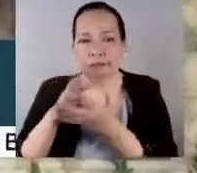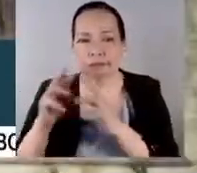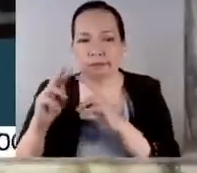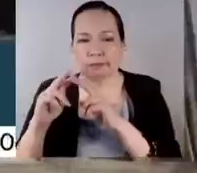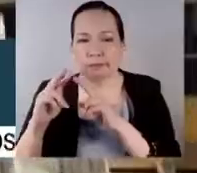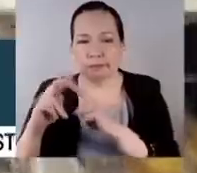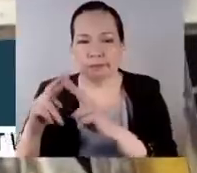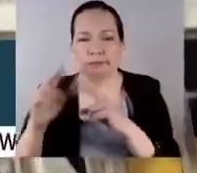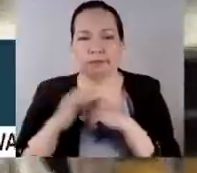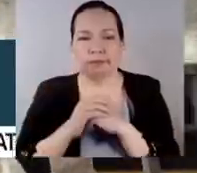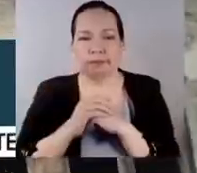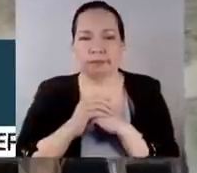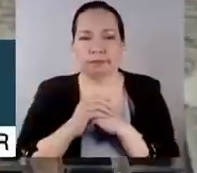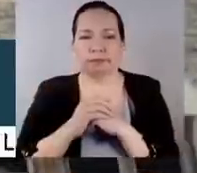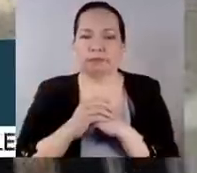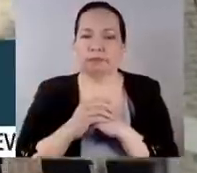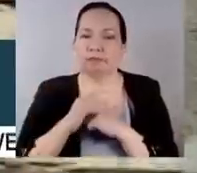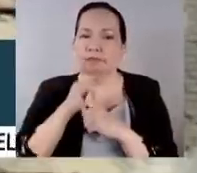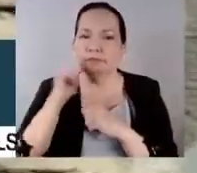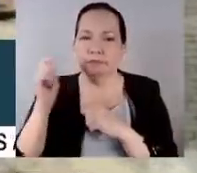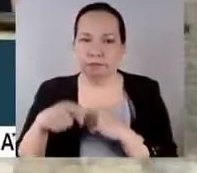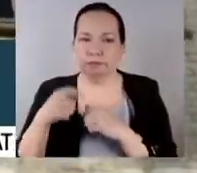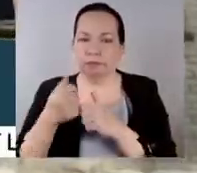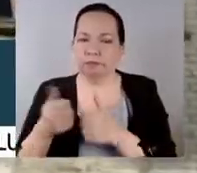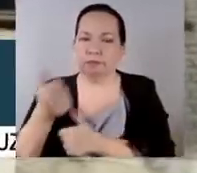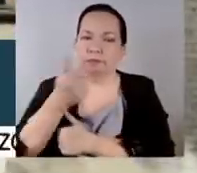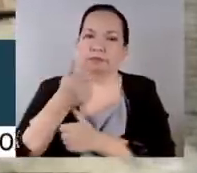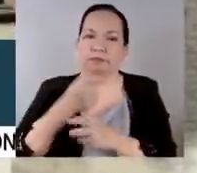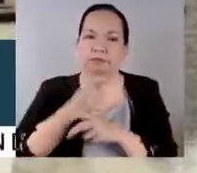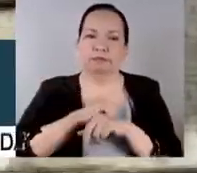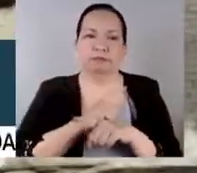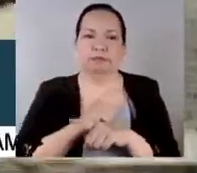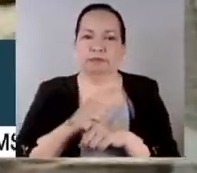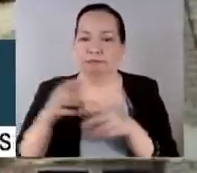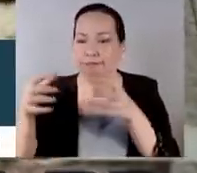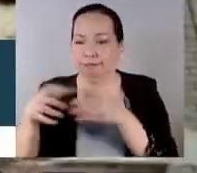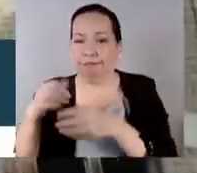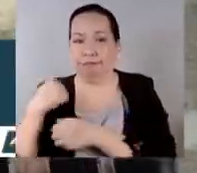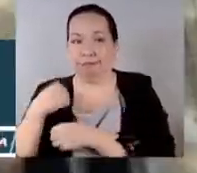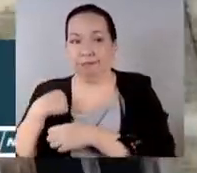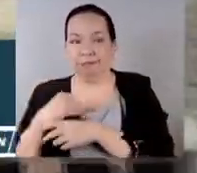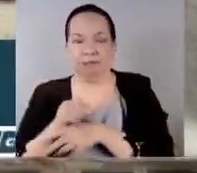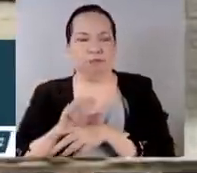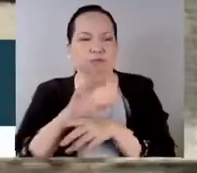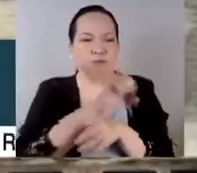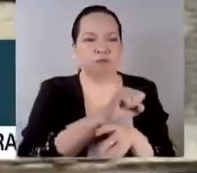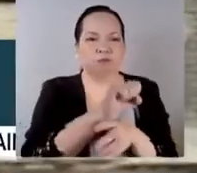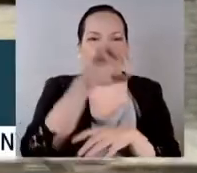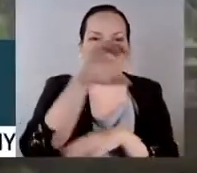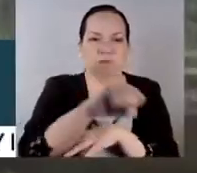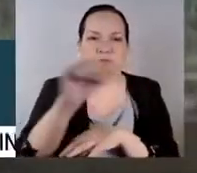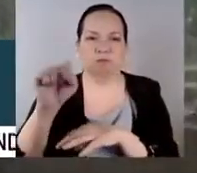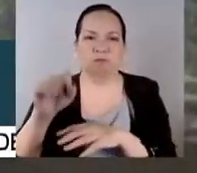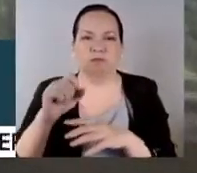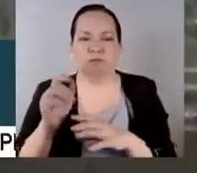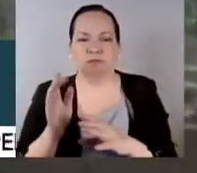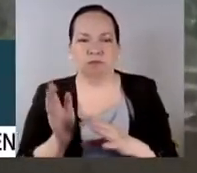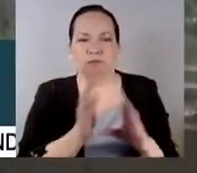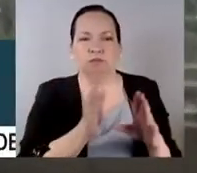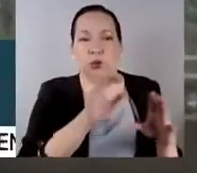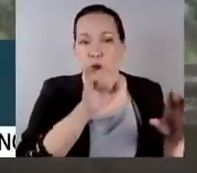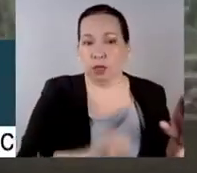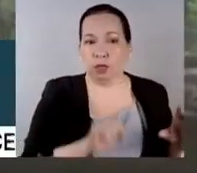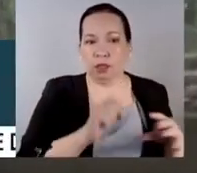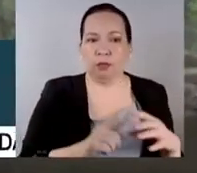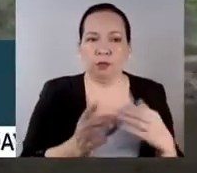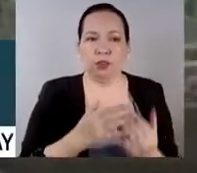Ukraine's deputy defense minister says the army also retook another village to the south and advanced between 300 and